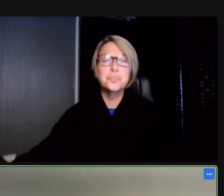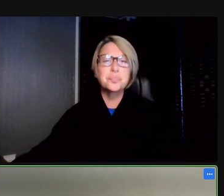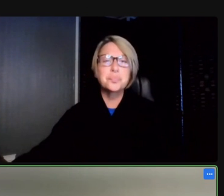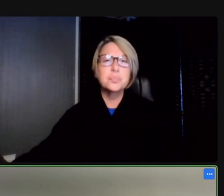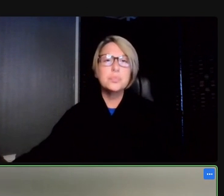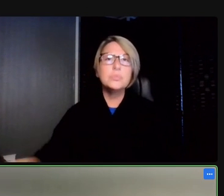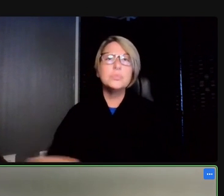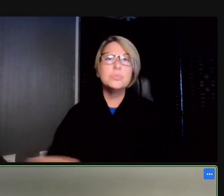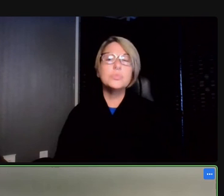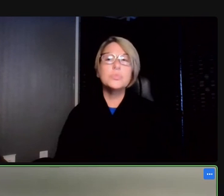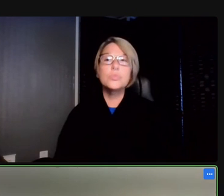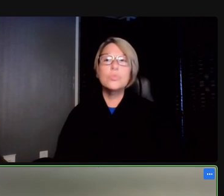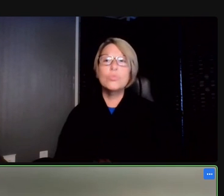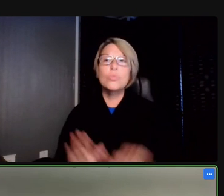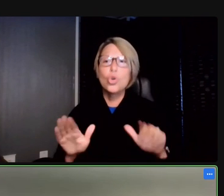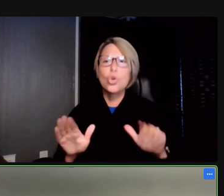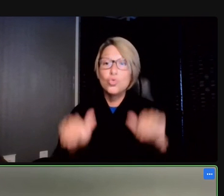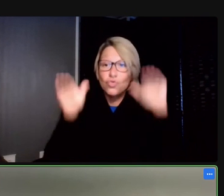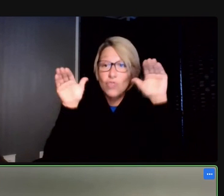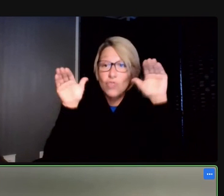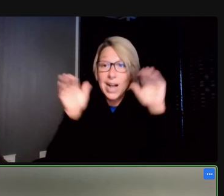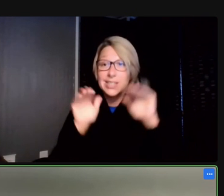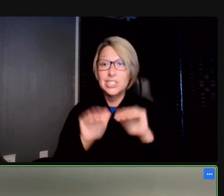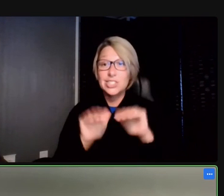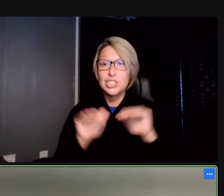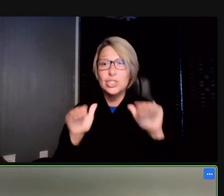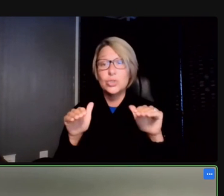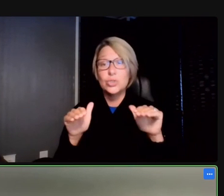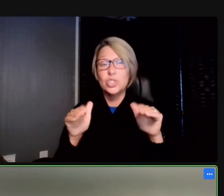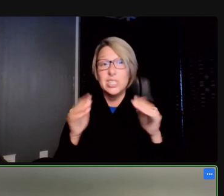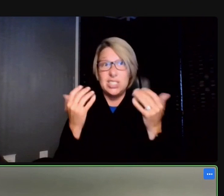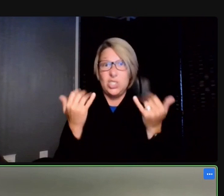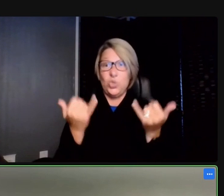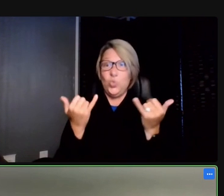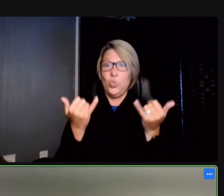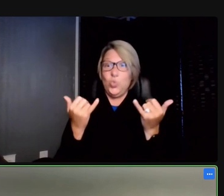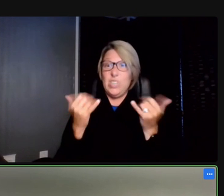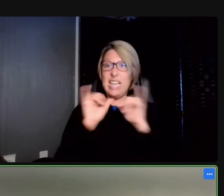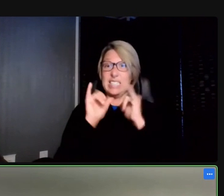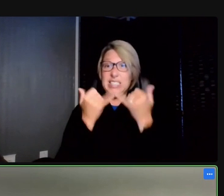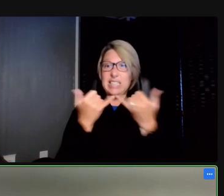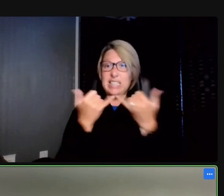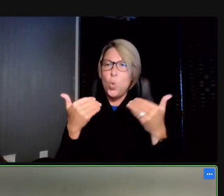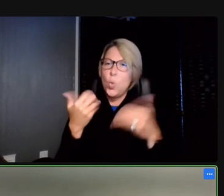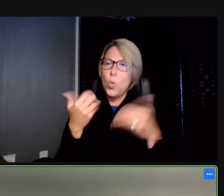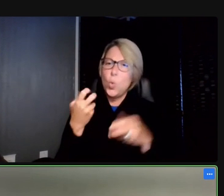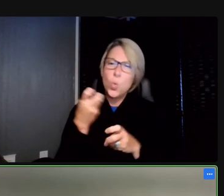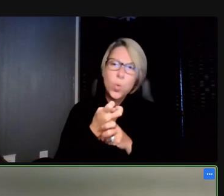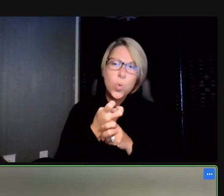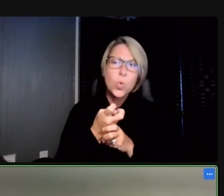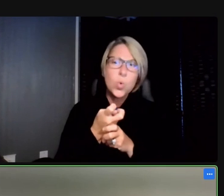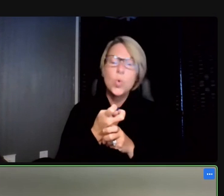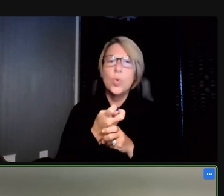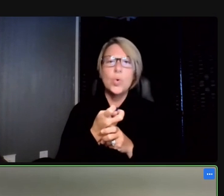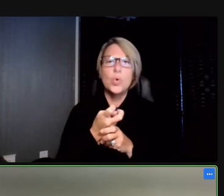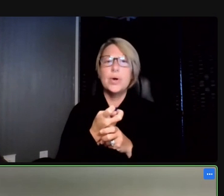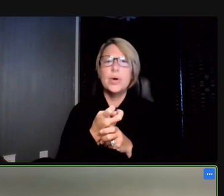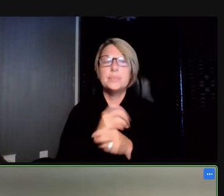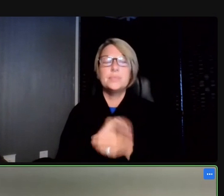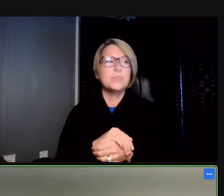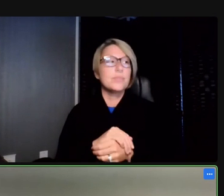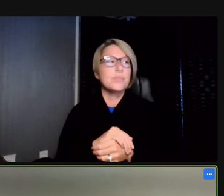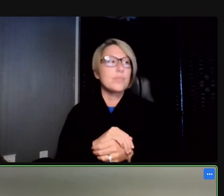raising children is really, really hard now, and it's really difficult. And there's just so many other things, because the internet